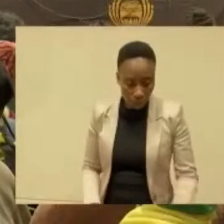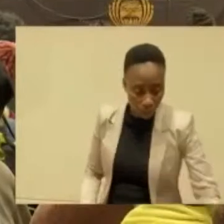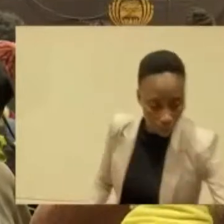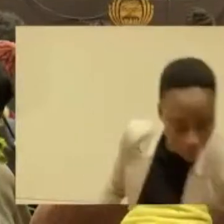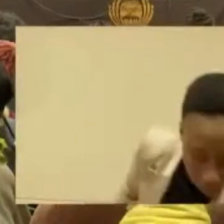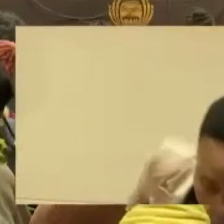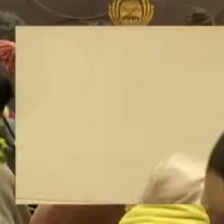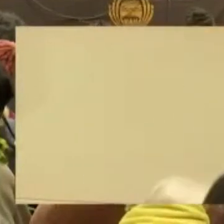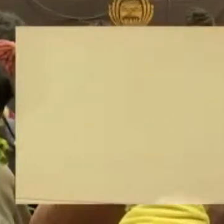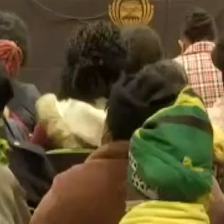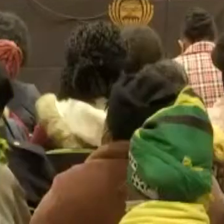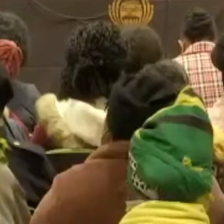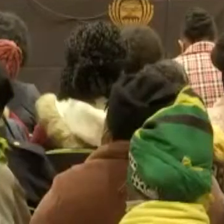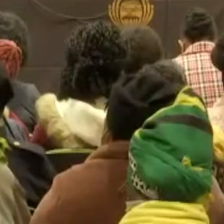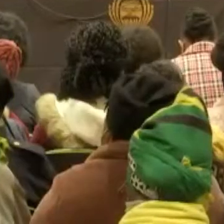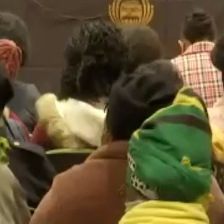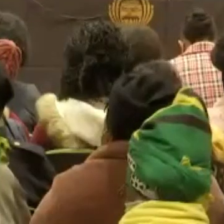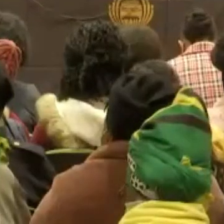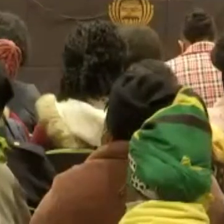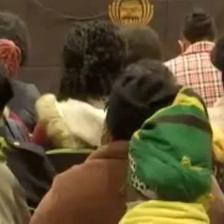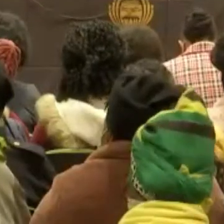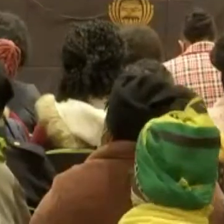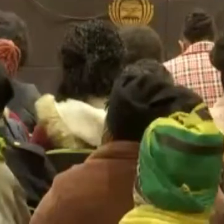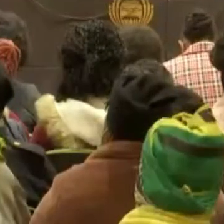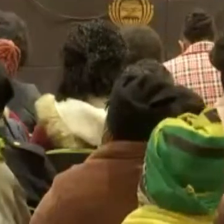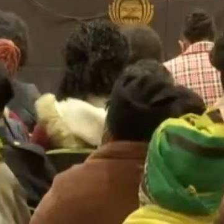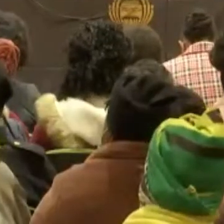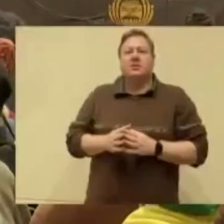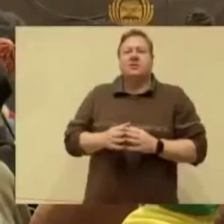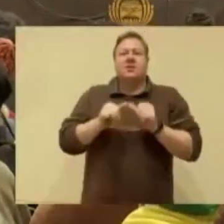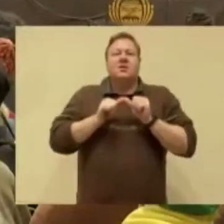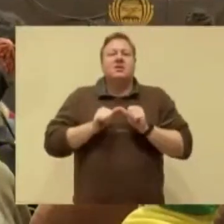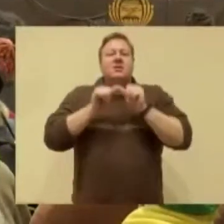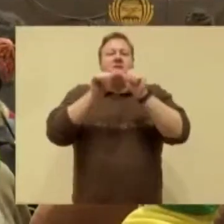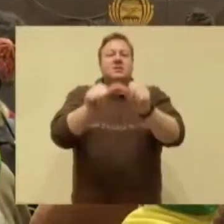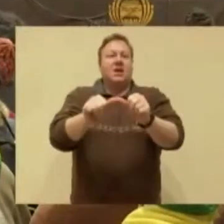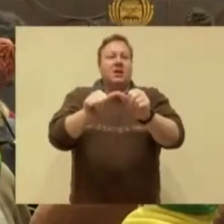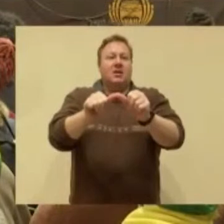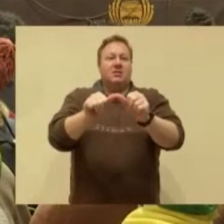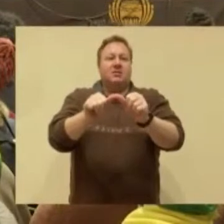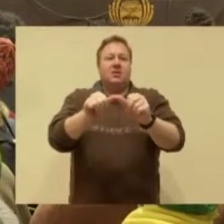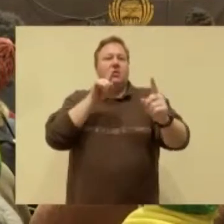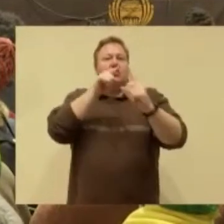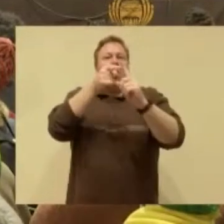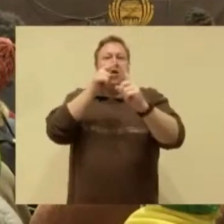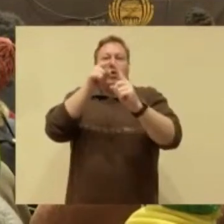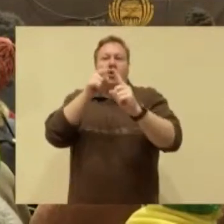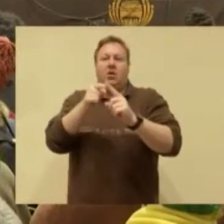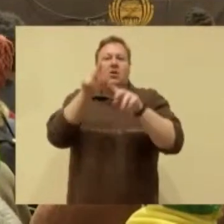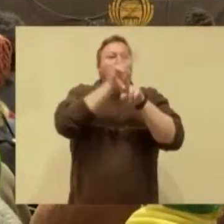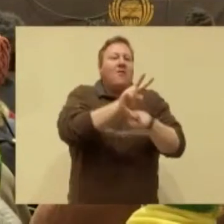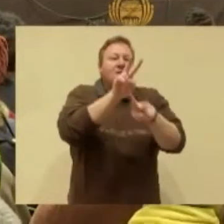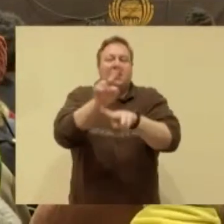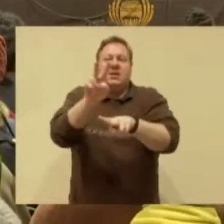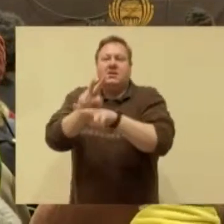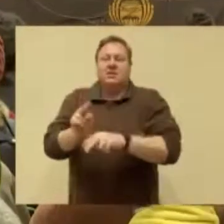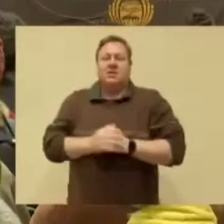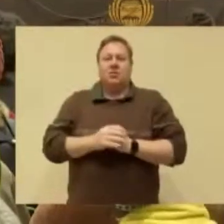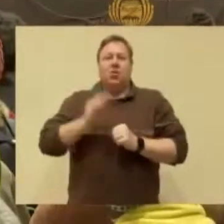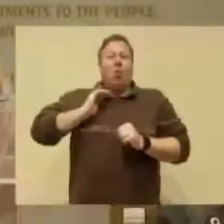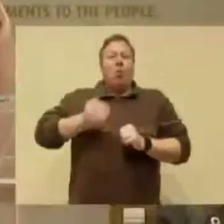campaign we want to make sure that the women's charter of 2021 is being implemented